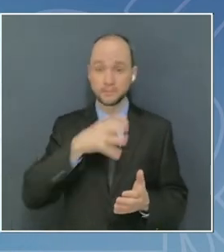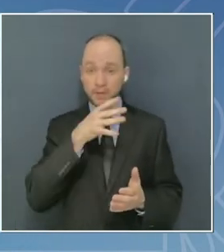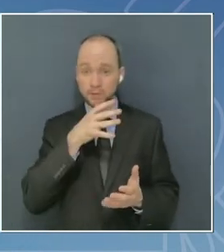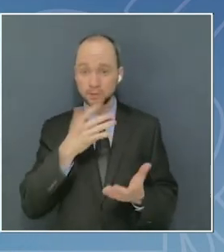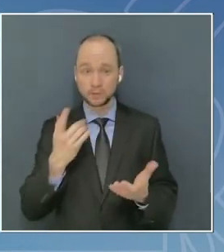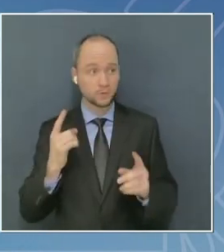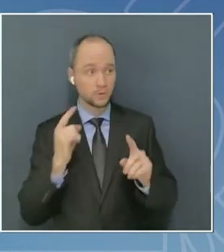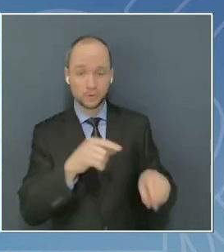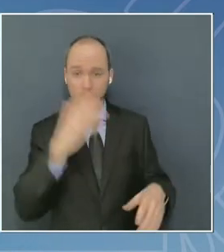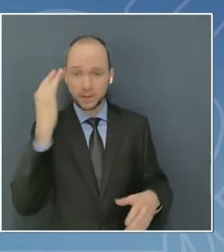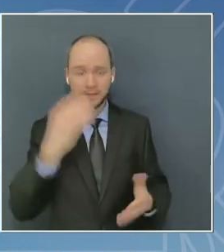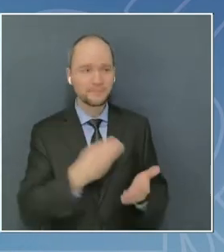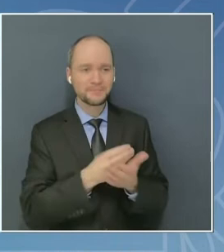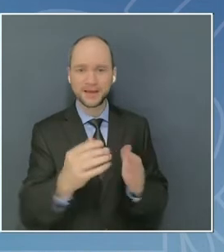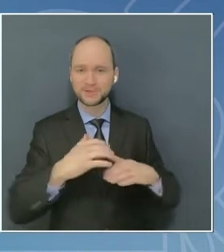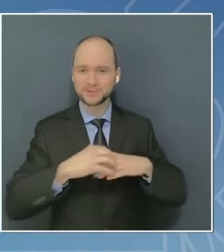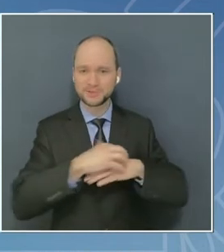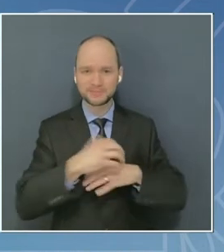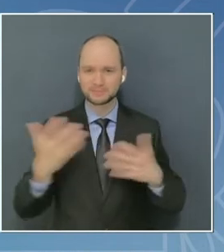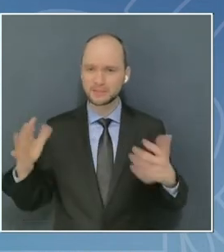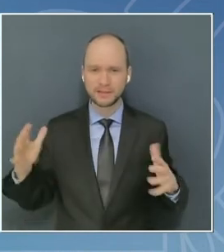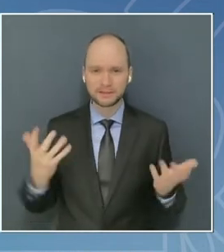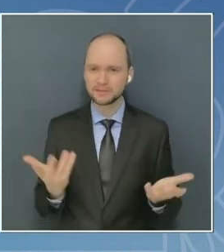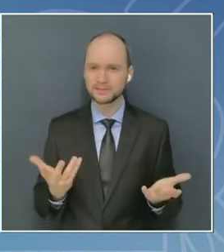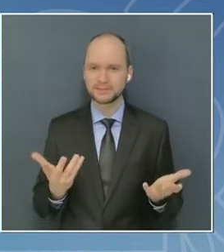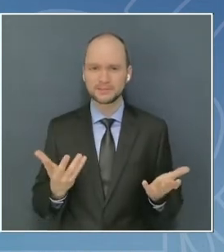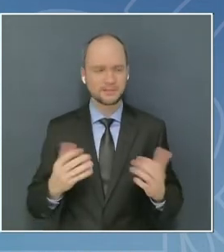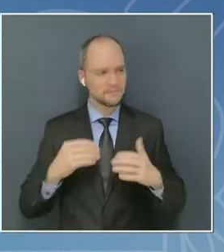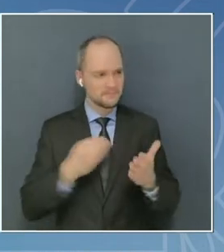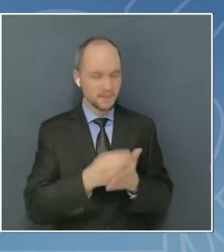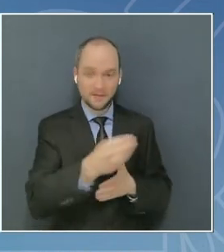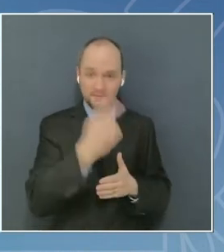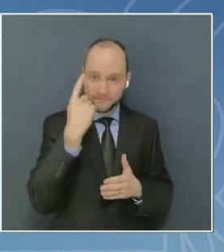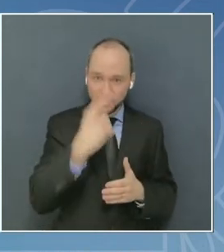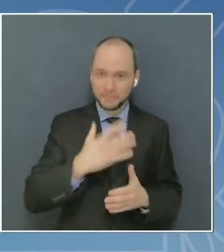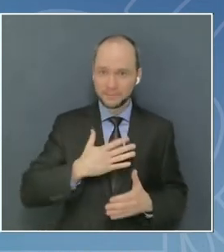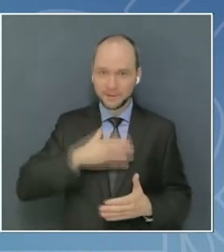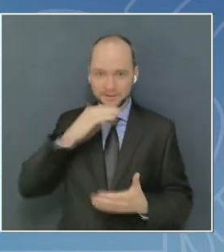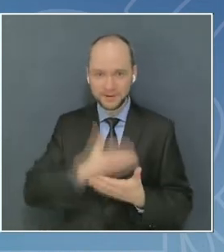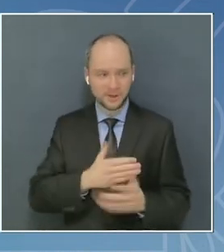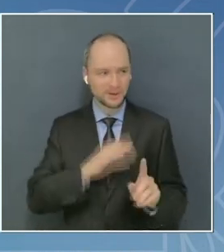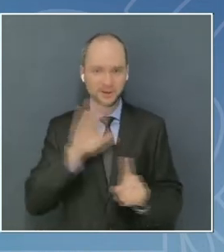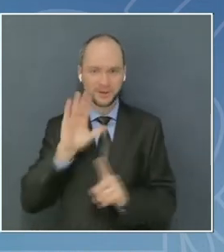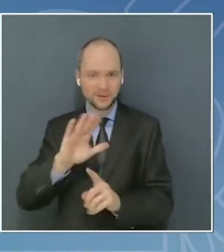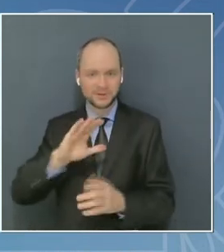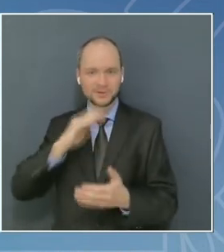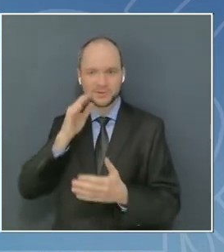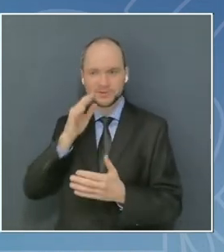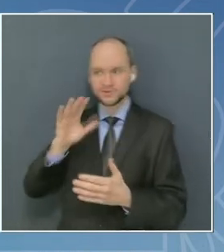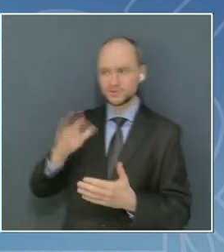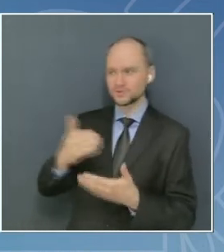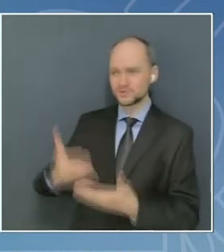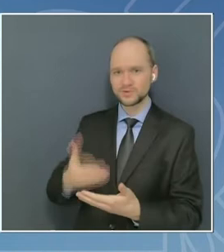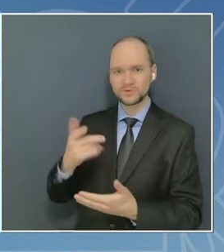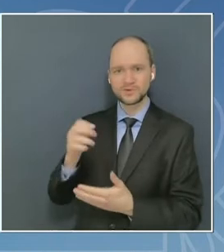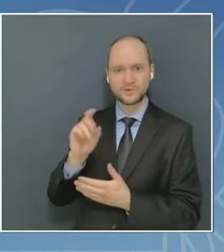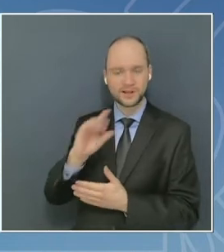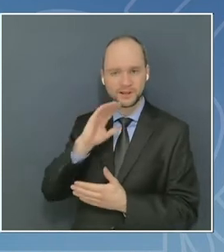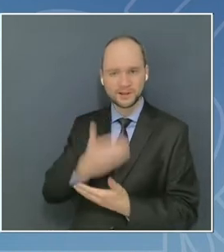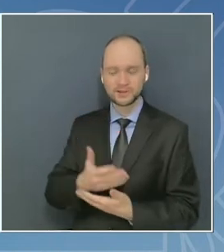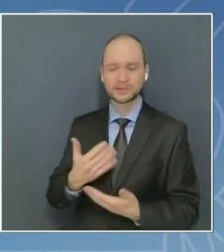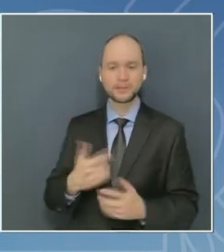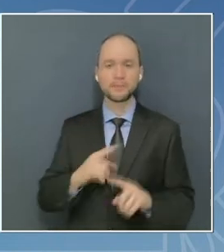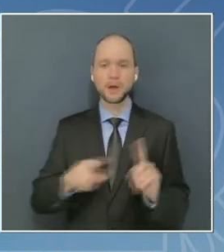grapes in the produce aisle for my daughter, for her granddaughter. Yet the clerk kept on harassing her, kept on hassling her.